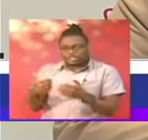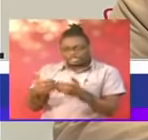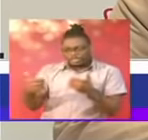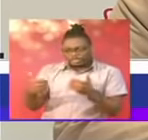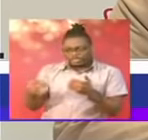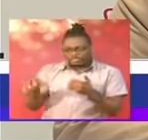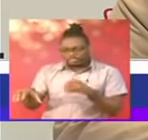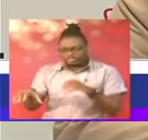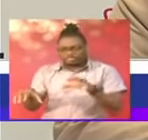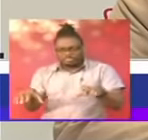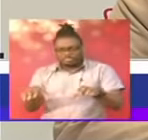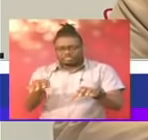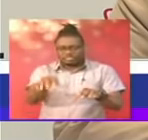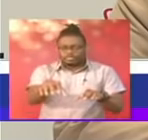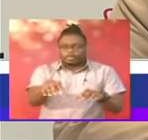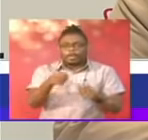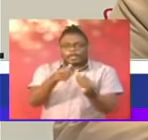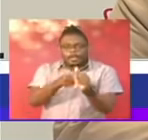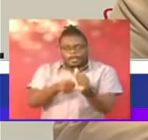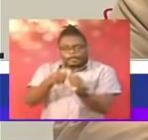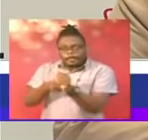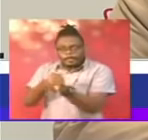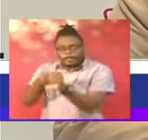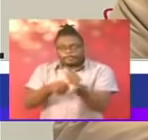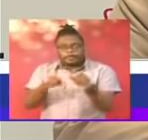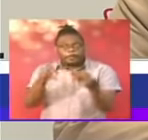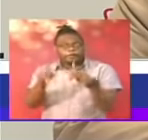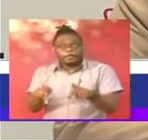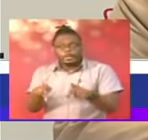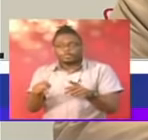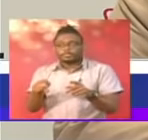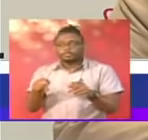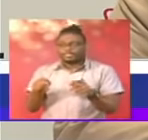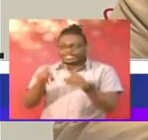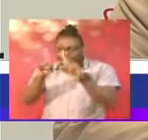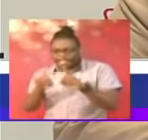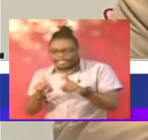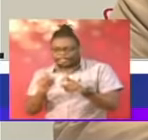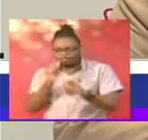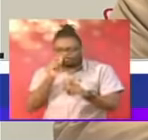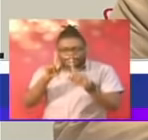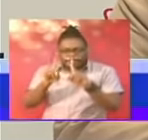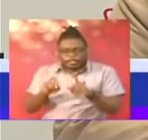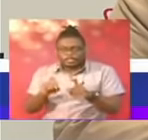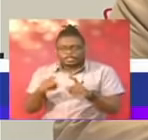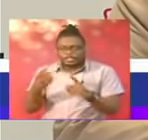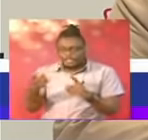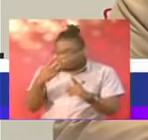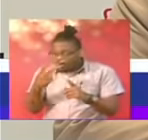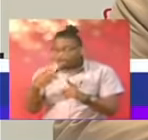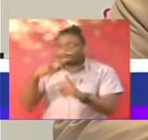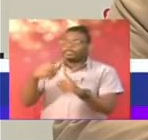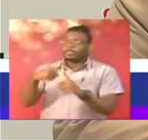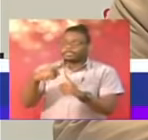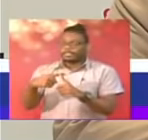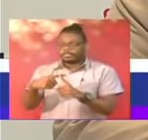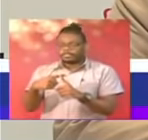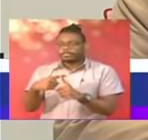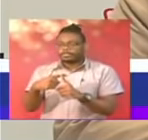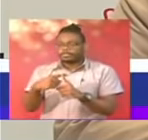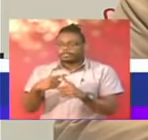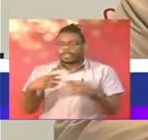every person who is tested and who comes up as a positive case has their vaccination